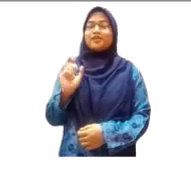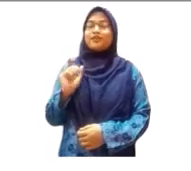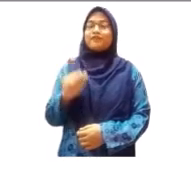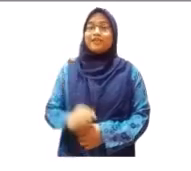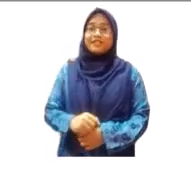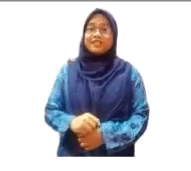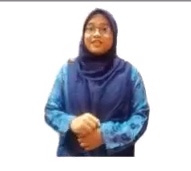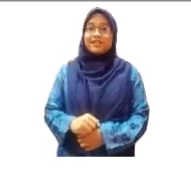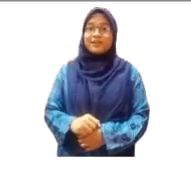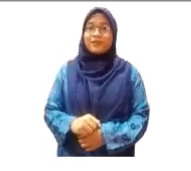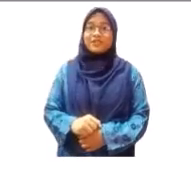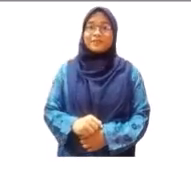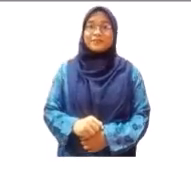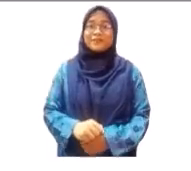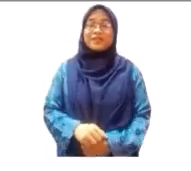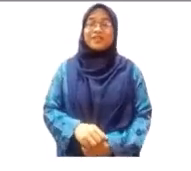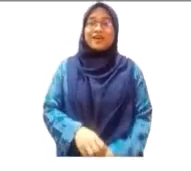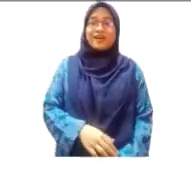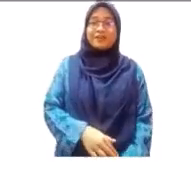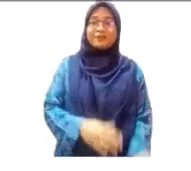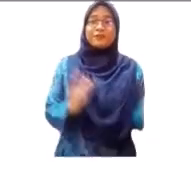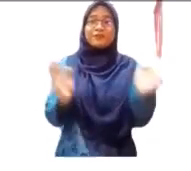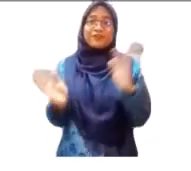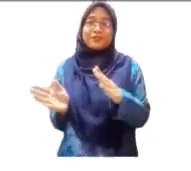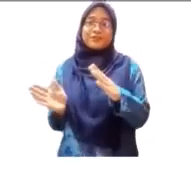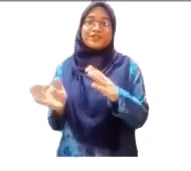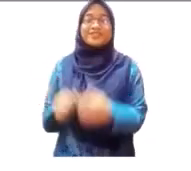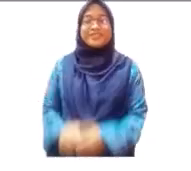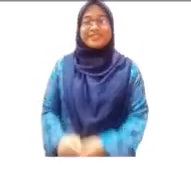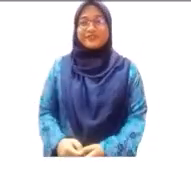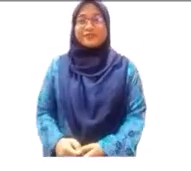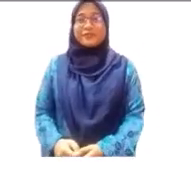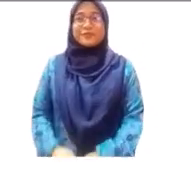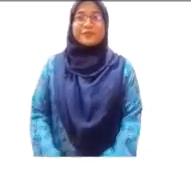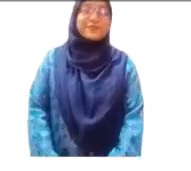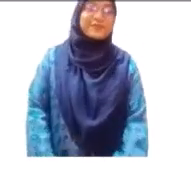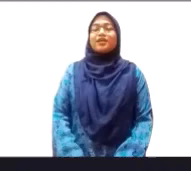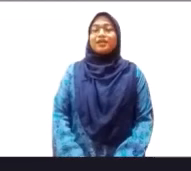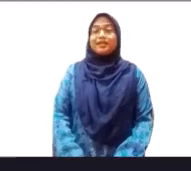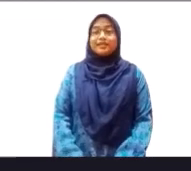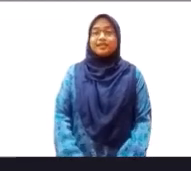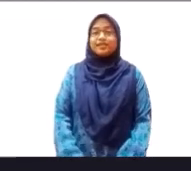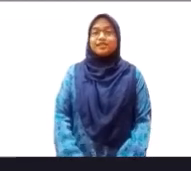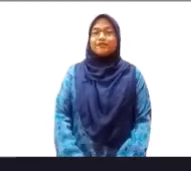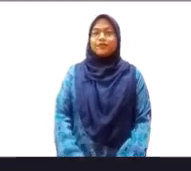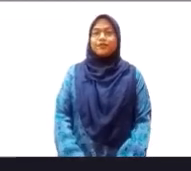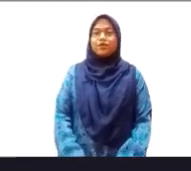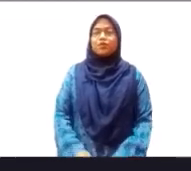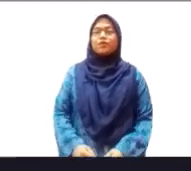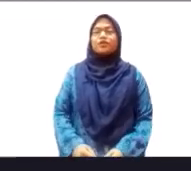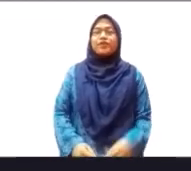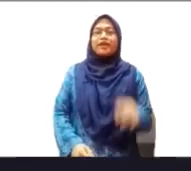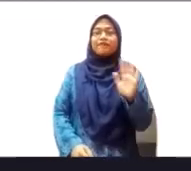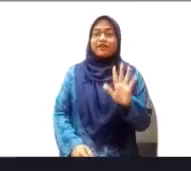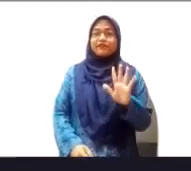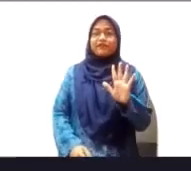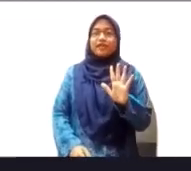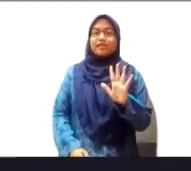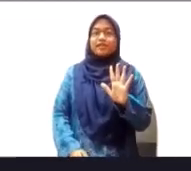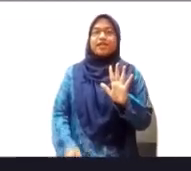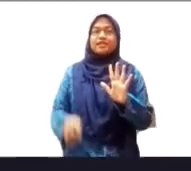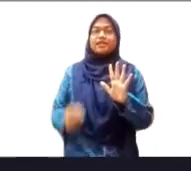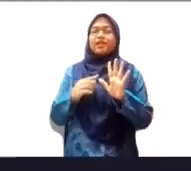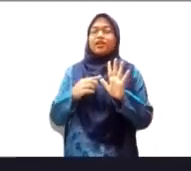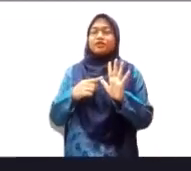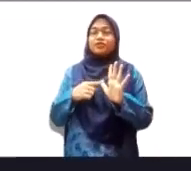importance of learning sign language. I'll move on to literature review. In literature review, we will look at 5